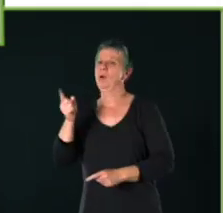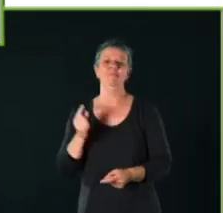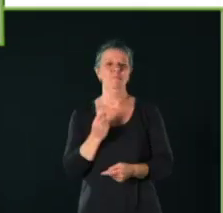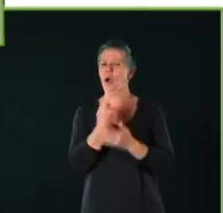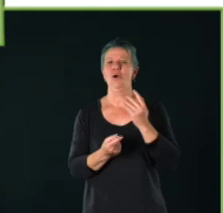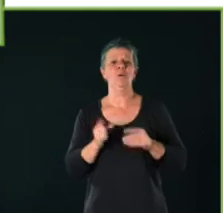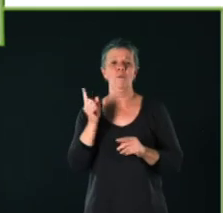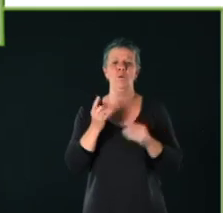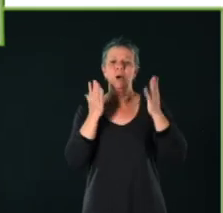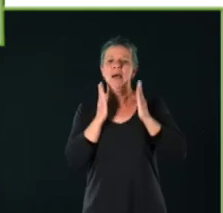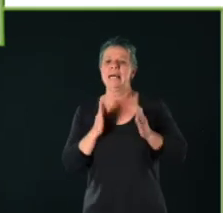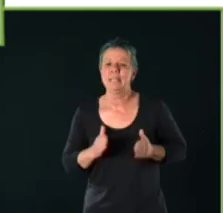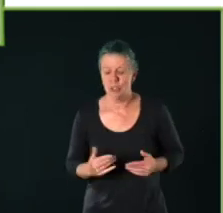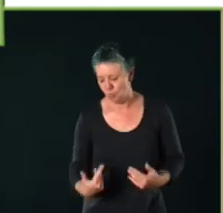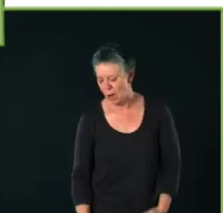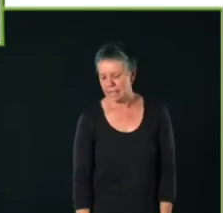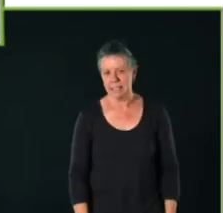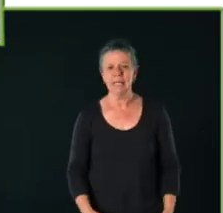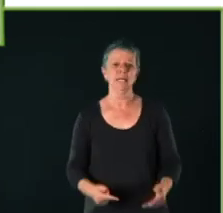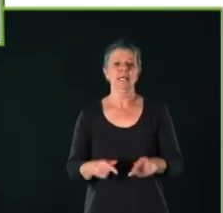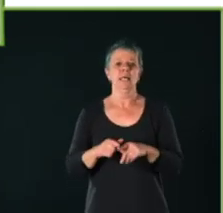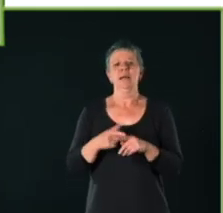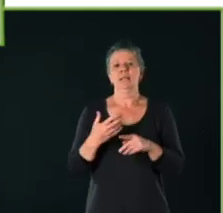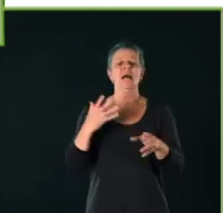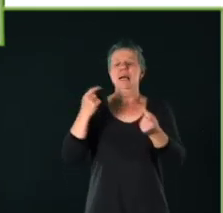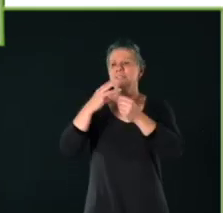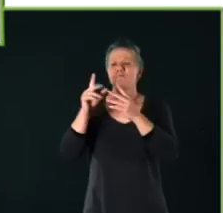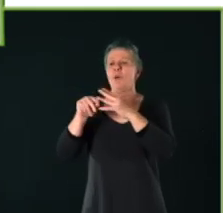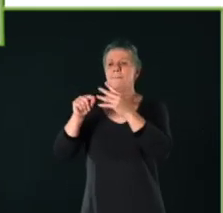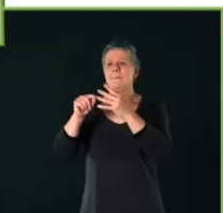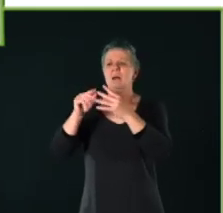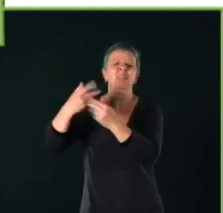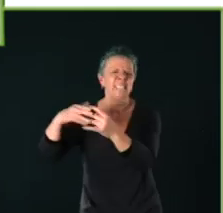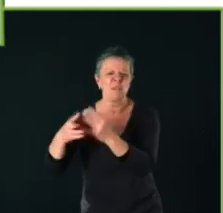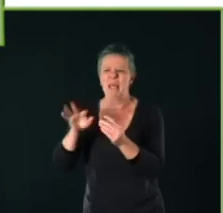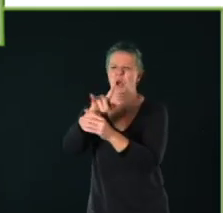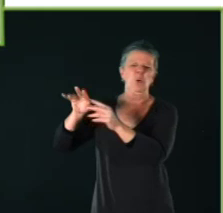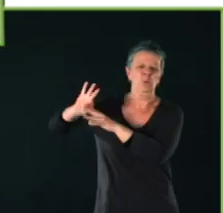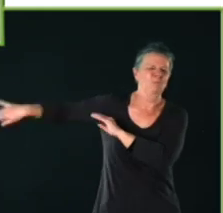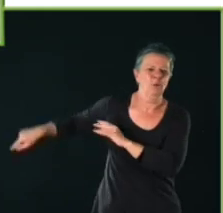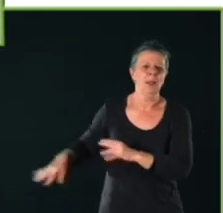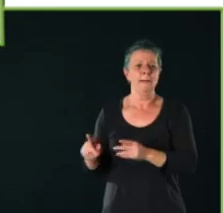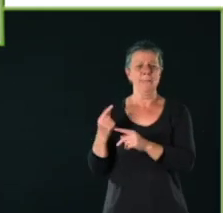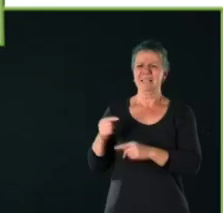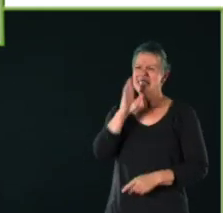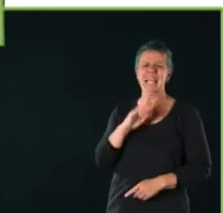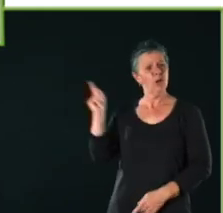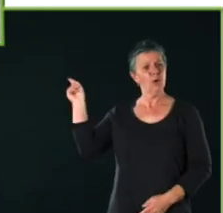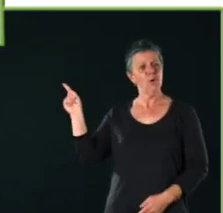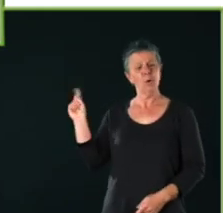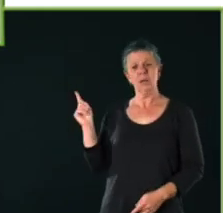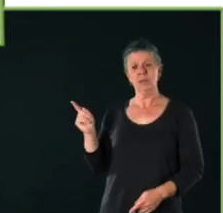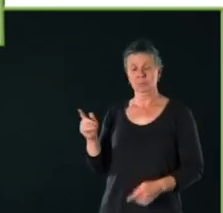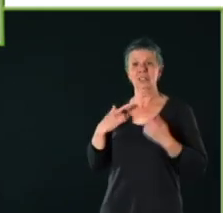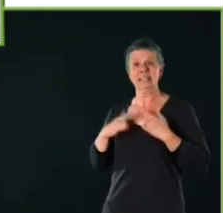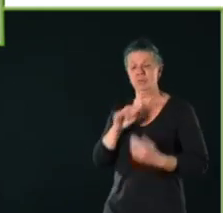for the dress. Now, I know it's by Gainsborough, and it's got reference to Van Dyke, which was around 100... Never mind. But what the sad